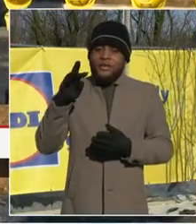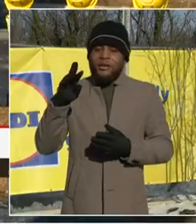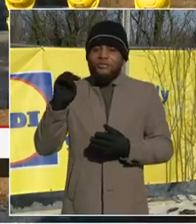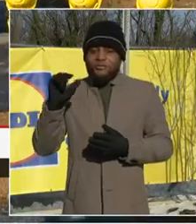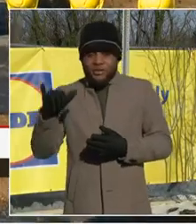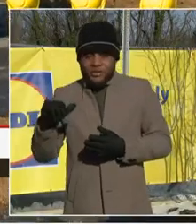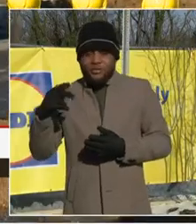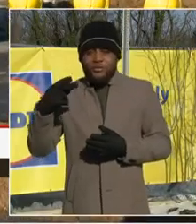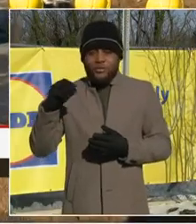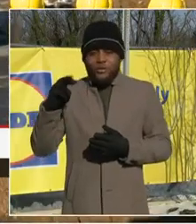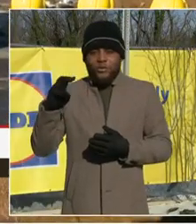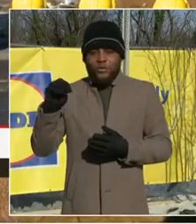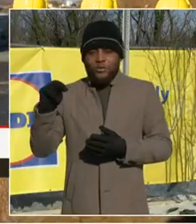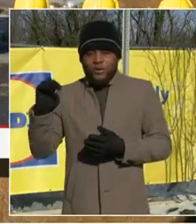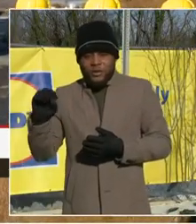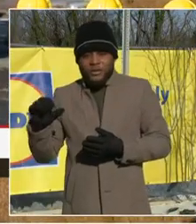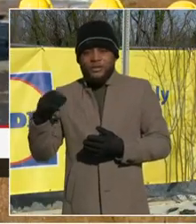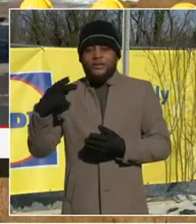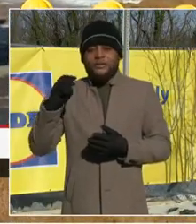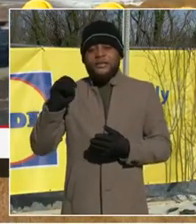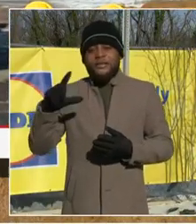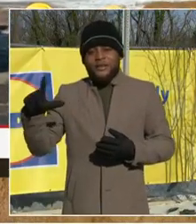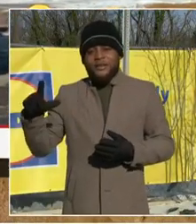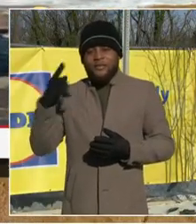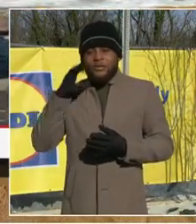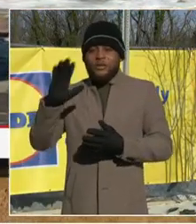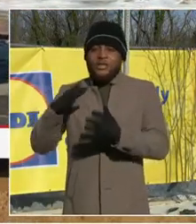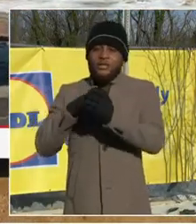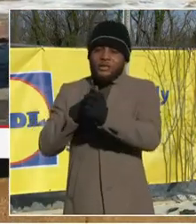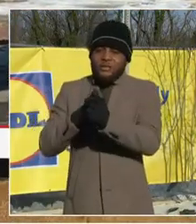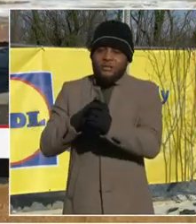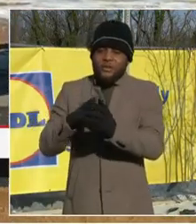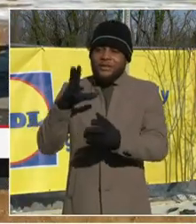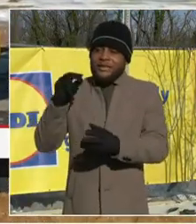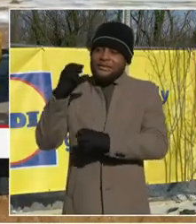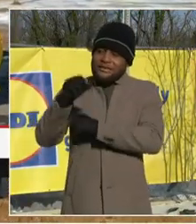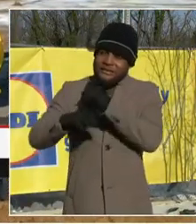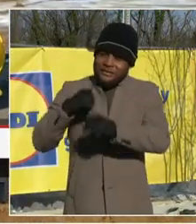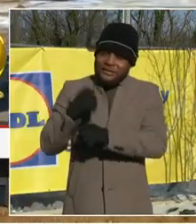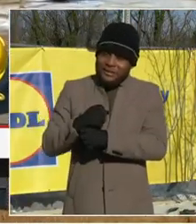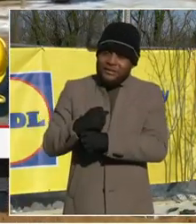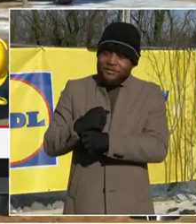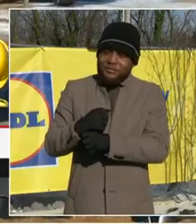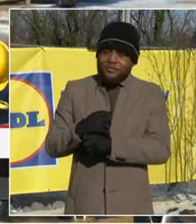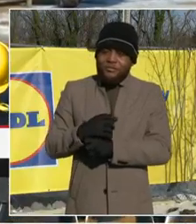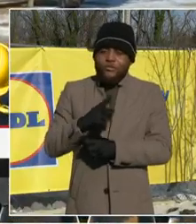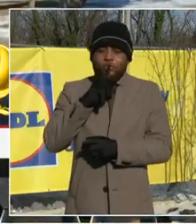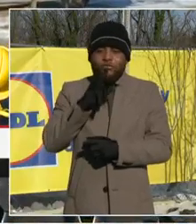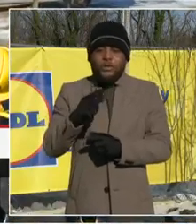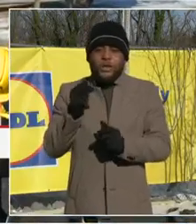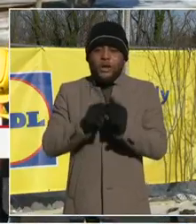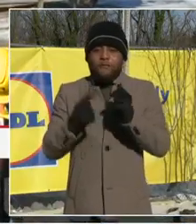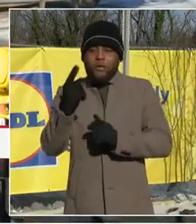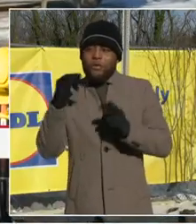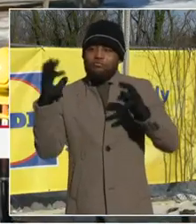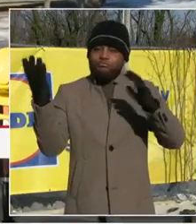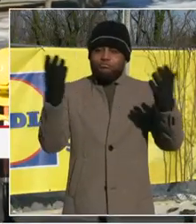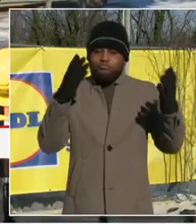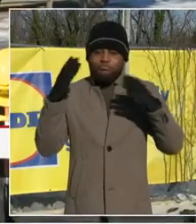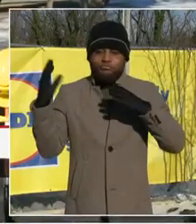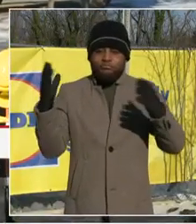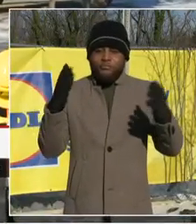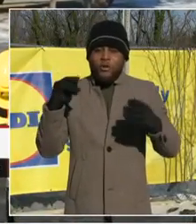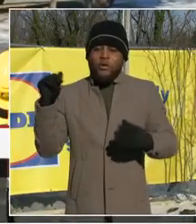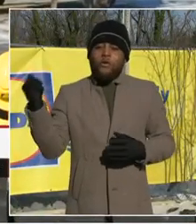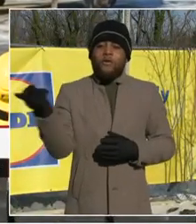her leadership over 30 years. Give Carrie a big round of applause. All of our community leaders who